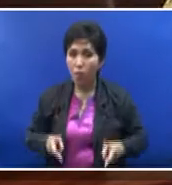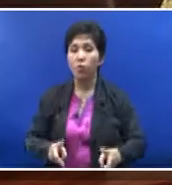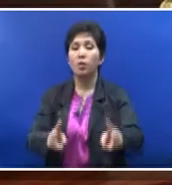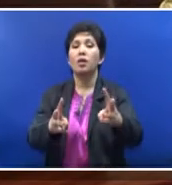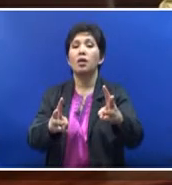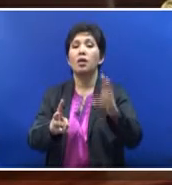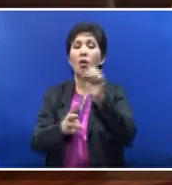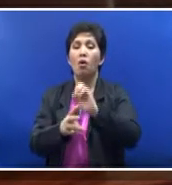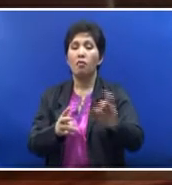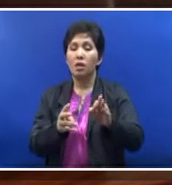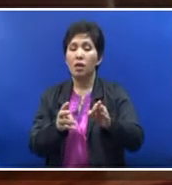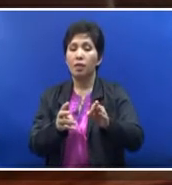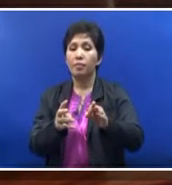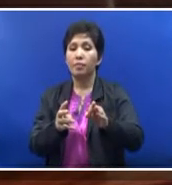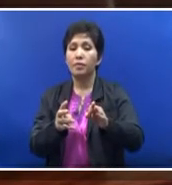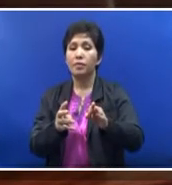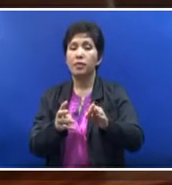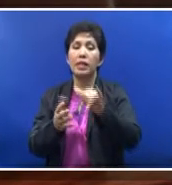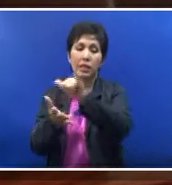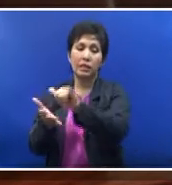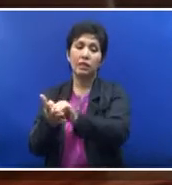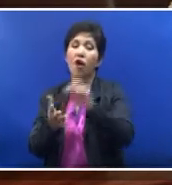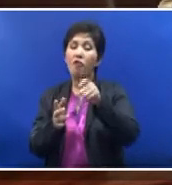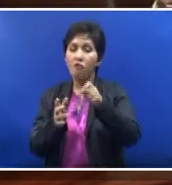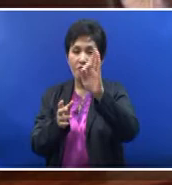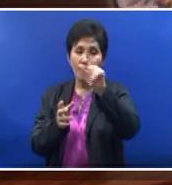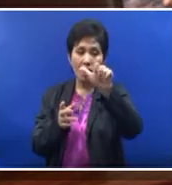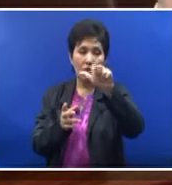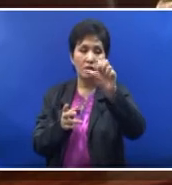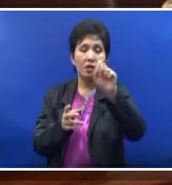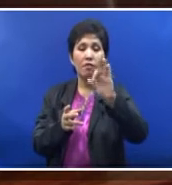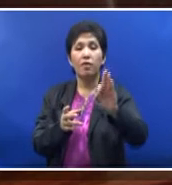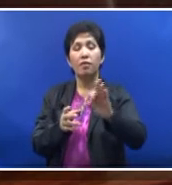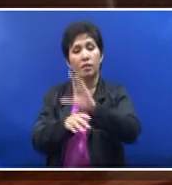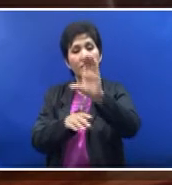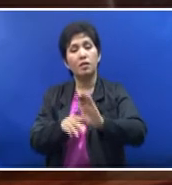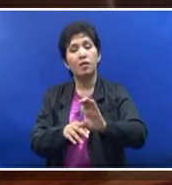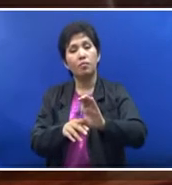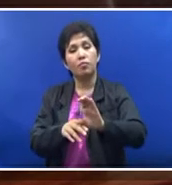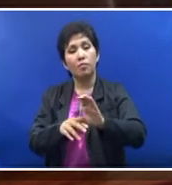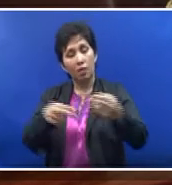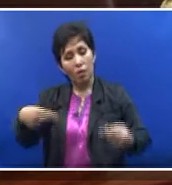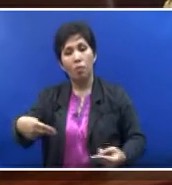thinking, the interpretations part. Okay, that is philosophy. And literature related to the